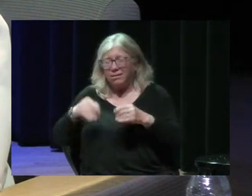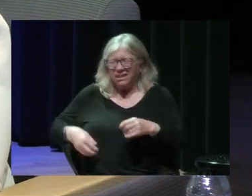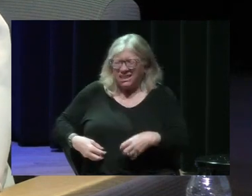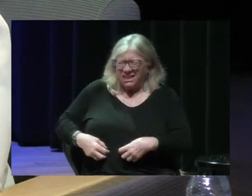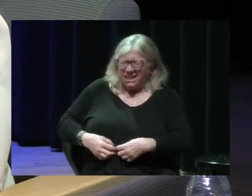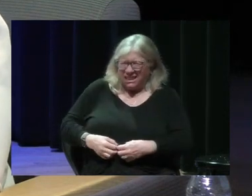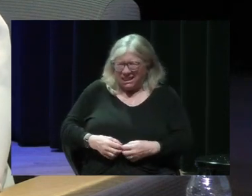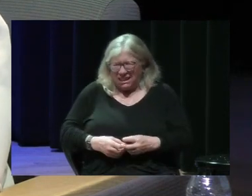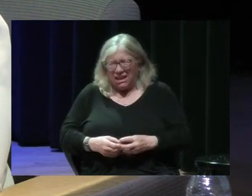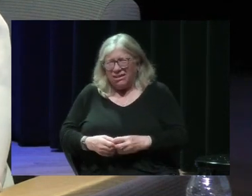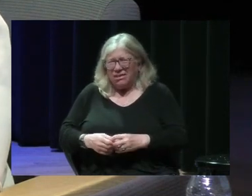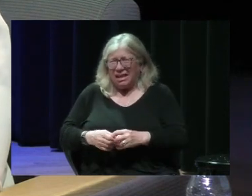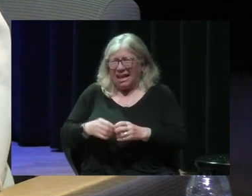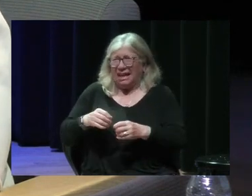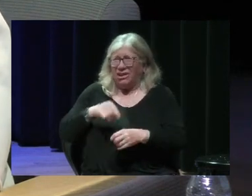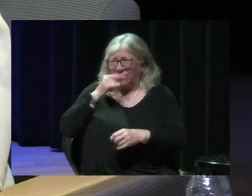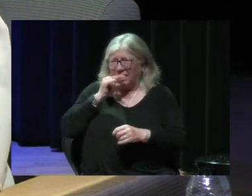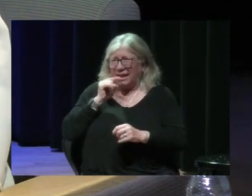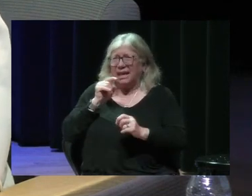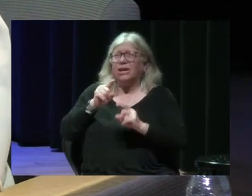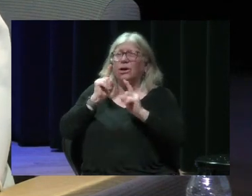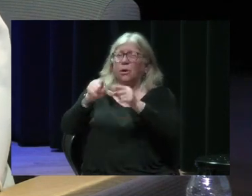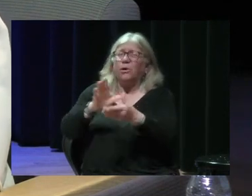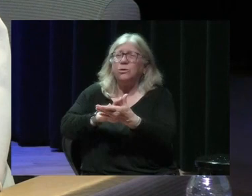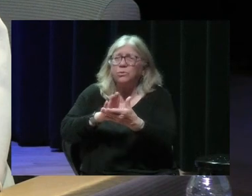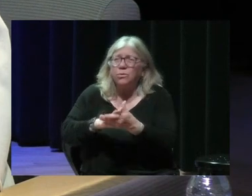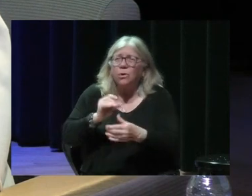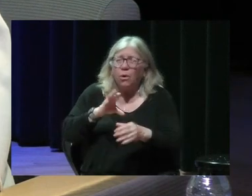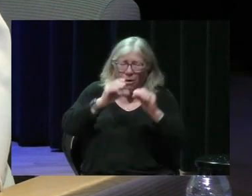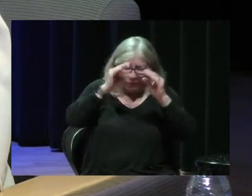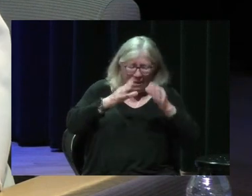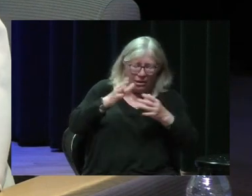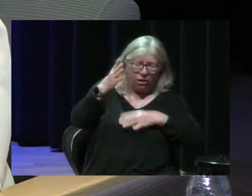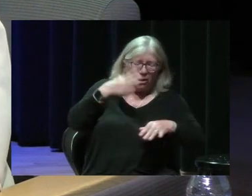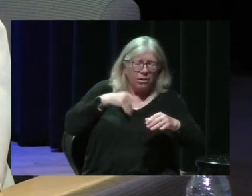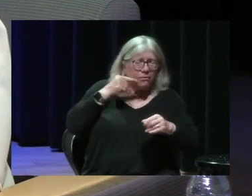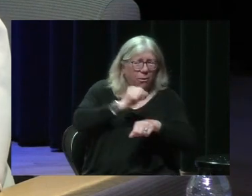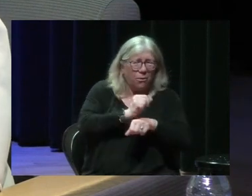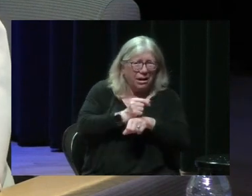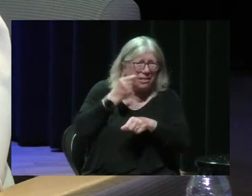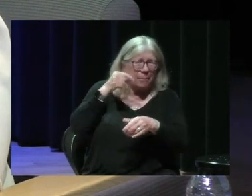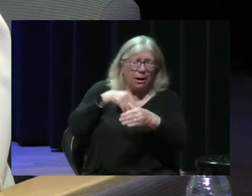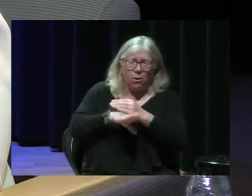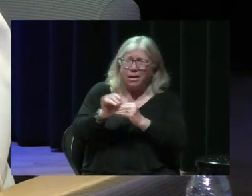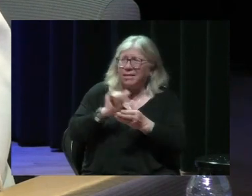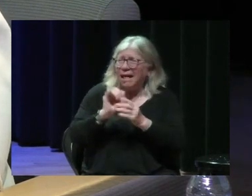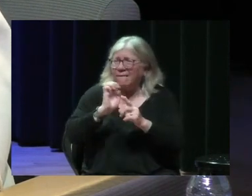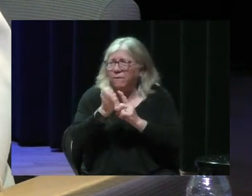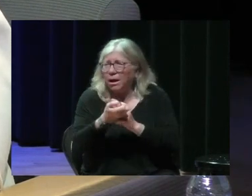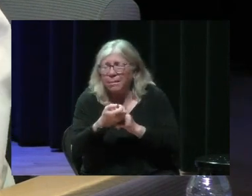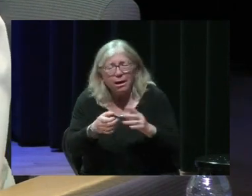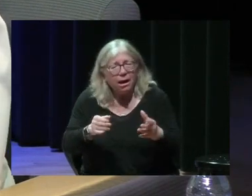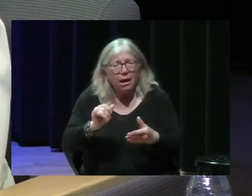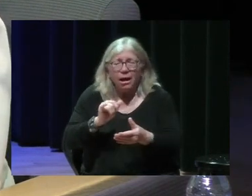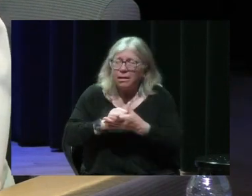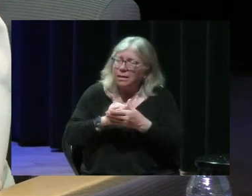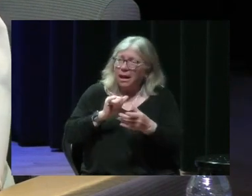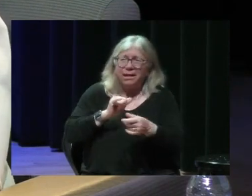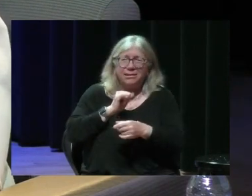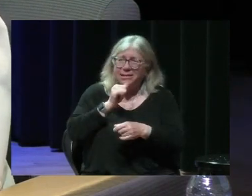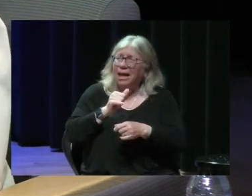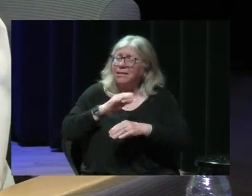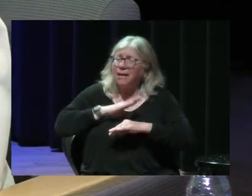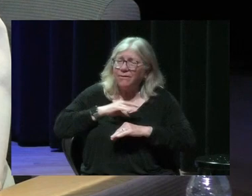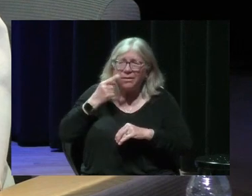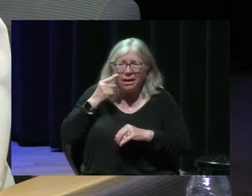about putting a kid on the bus or if you're a teacher getting dressed for work and you're thinking about going into that environment. It is deeply unsatisfying to